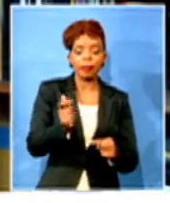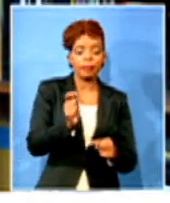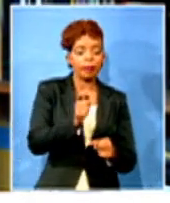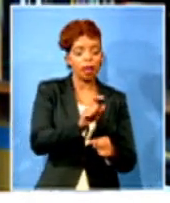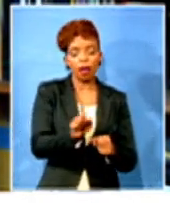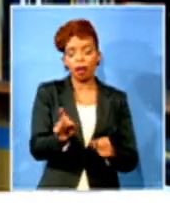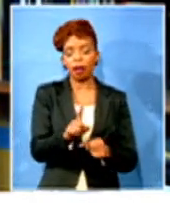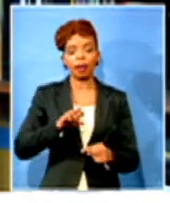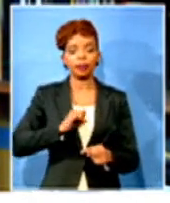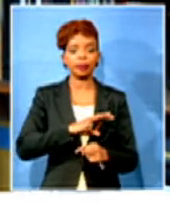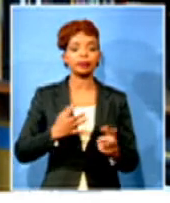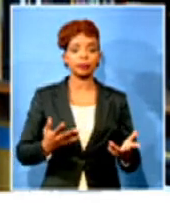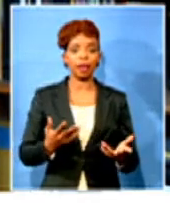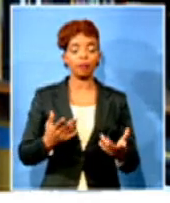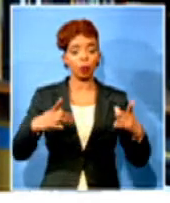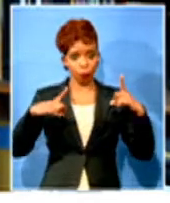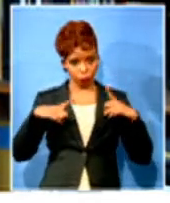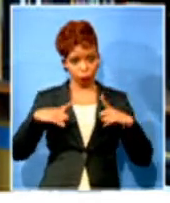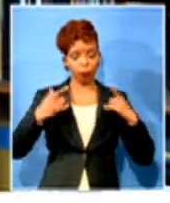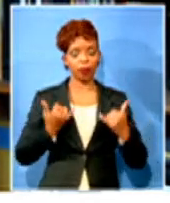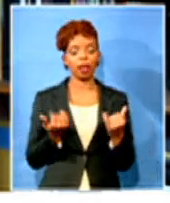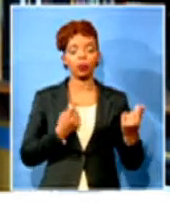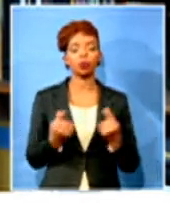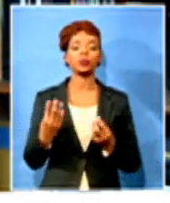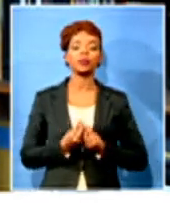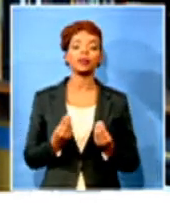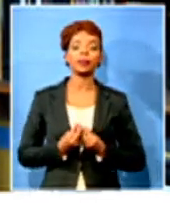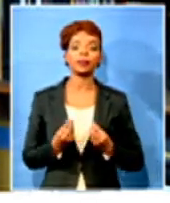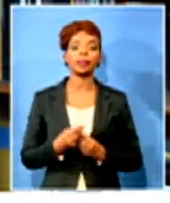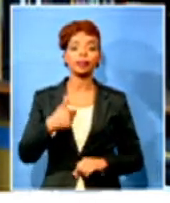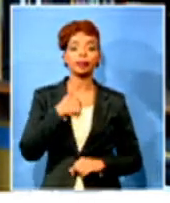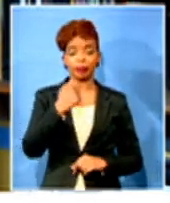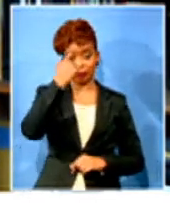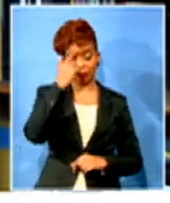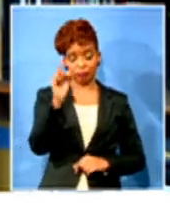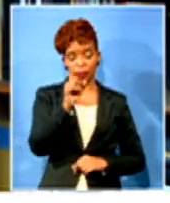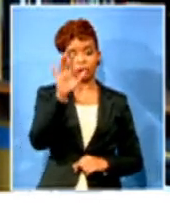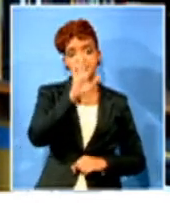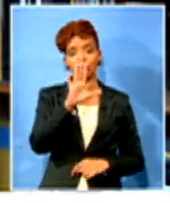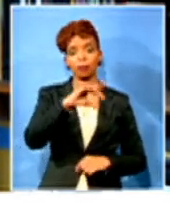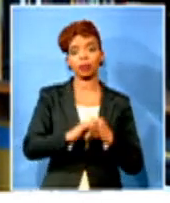something now, and we need to do it pretty soon. I think we'll get some answers from the October